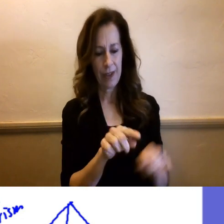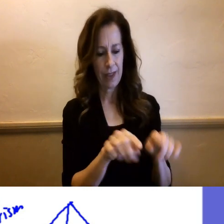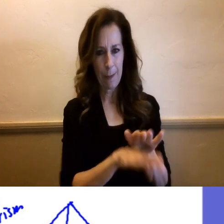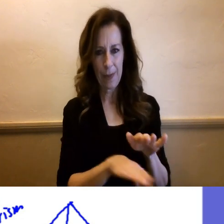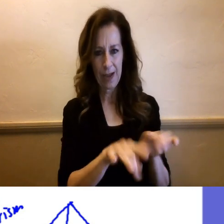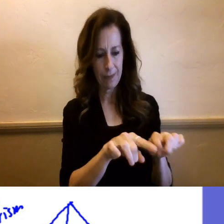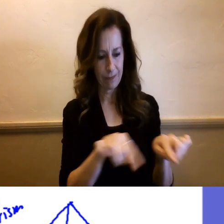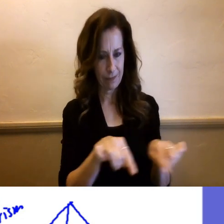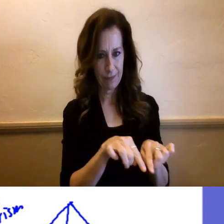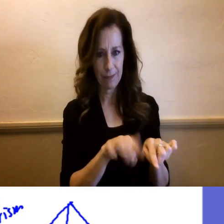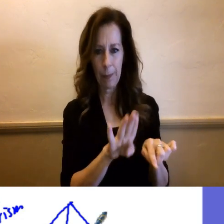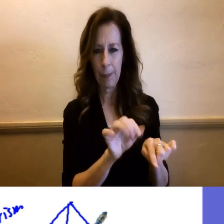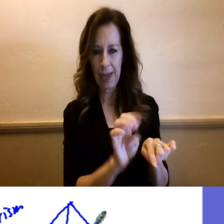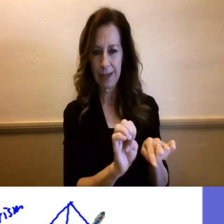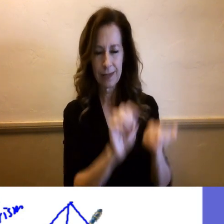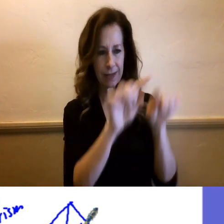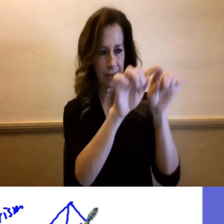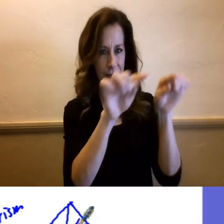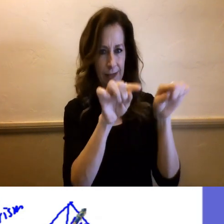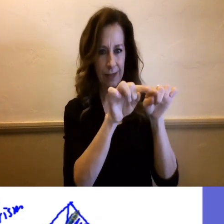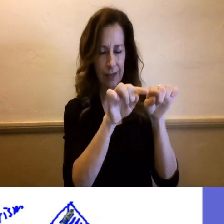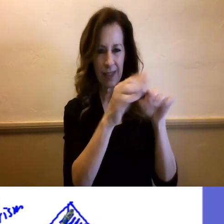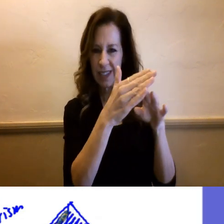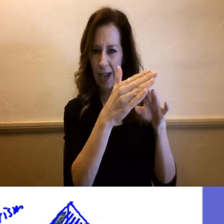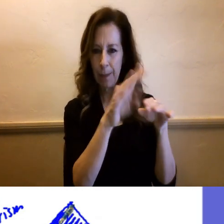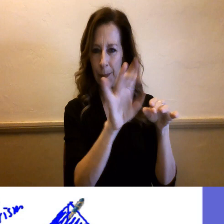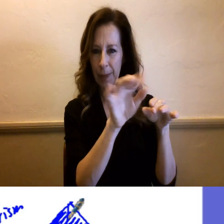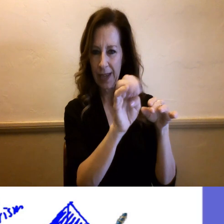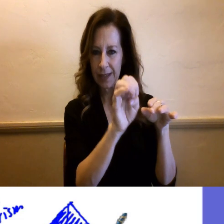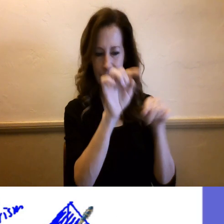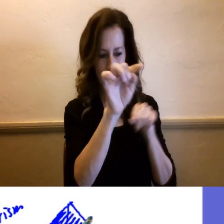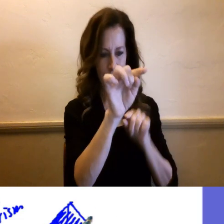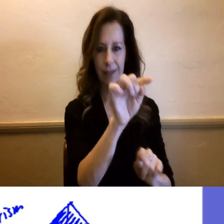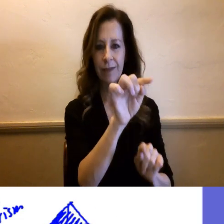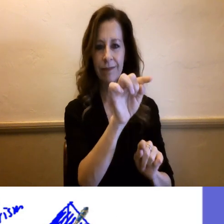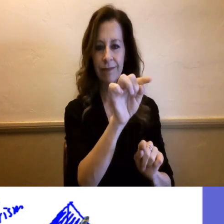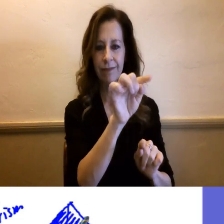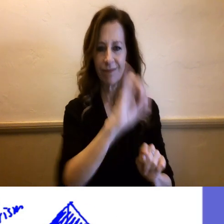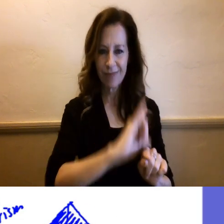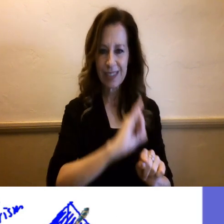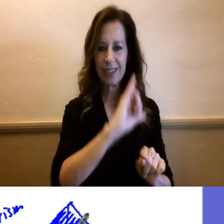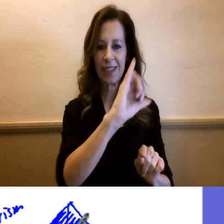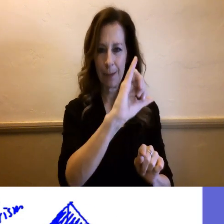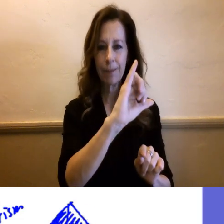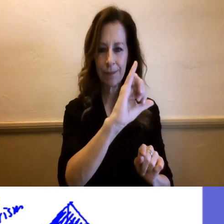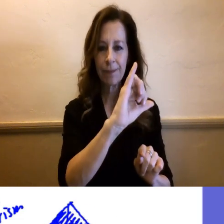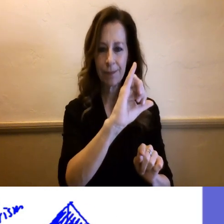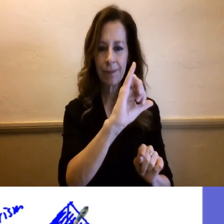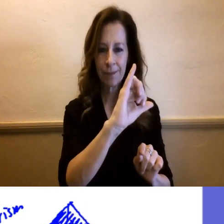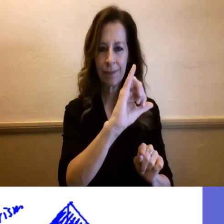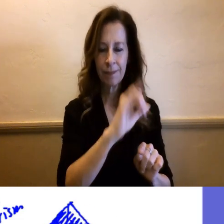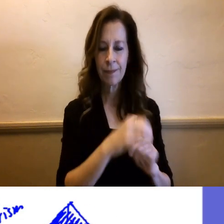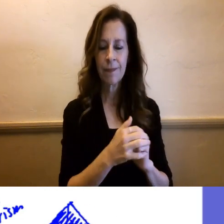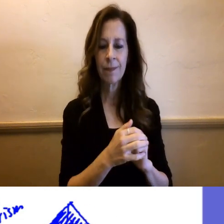bottom. That's a base. And here's the top. That's a base. So the top and bottom, they're the same exact